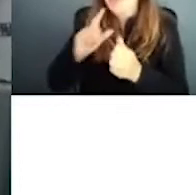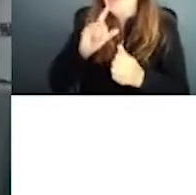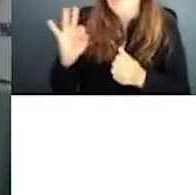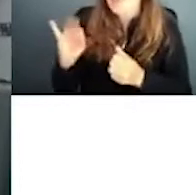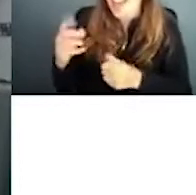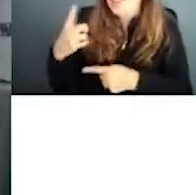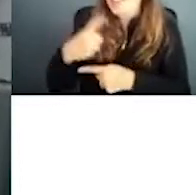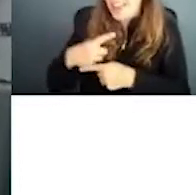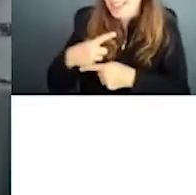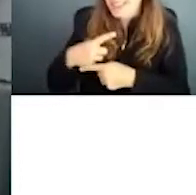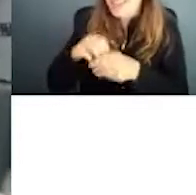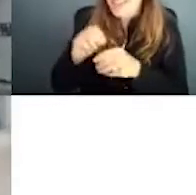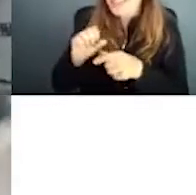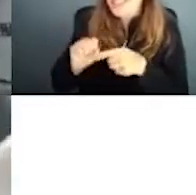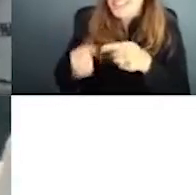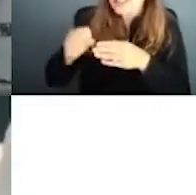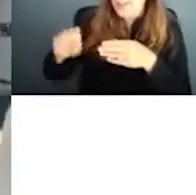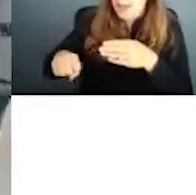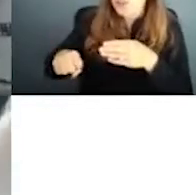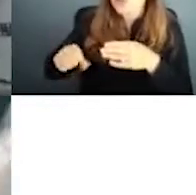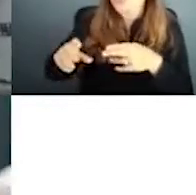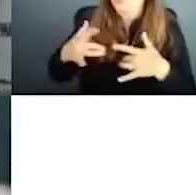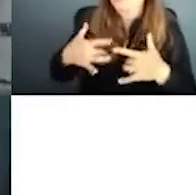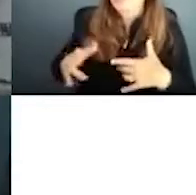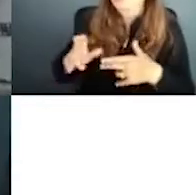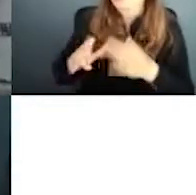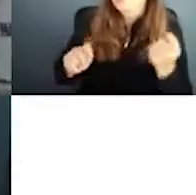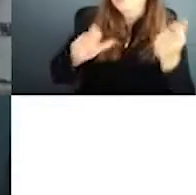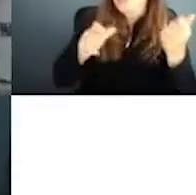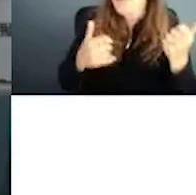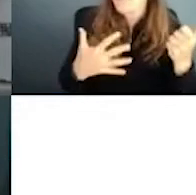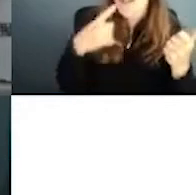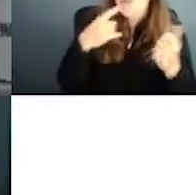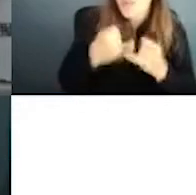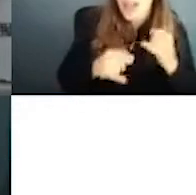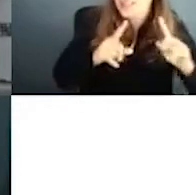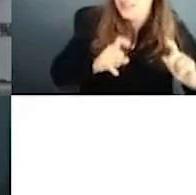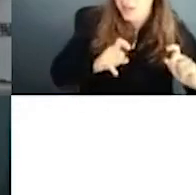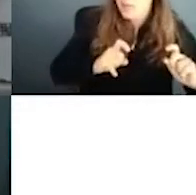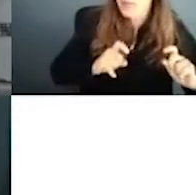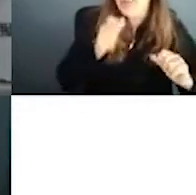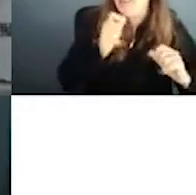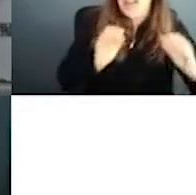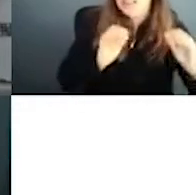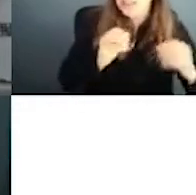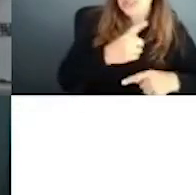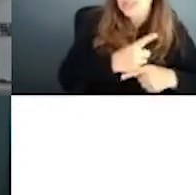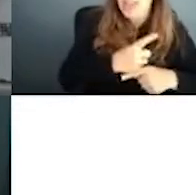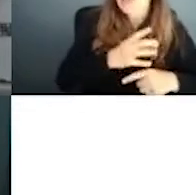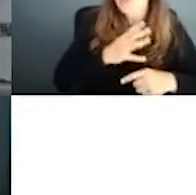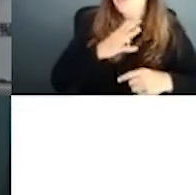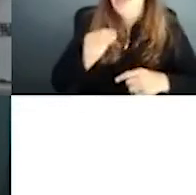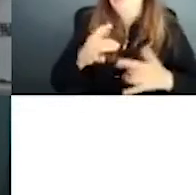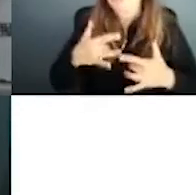days in a semester. I usually knock off 5 for final exams because they're not teaching days. And